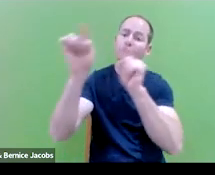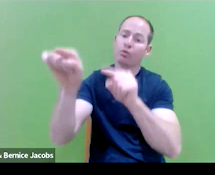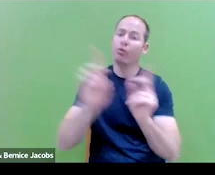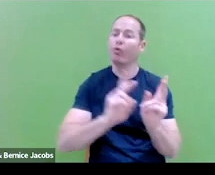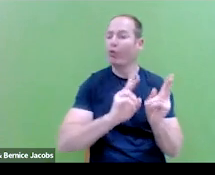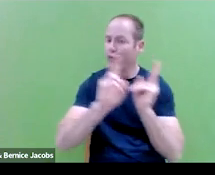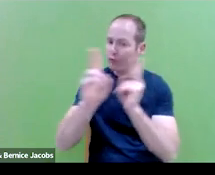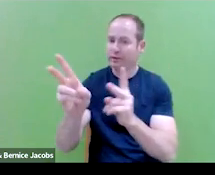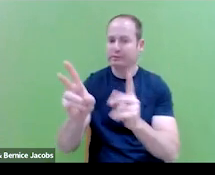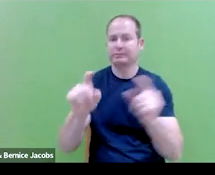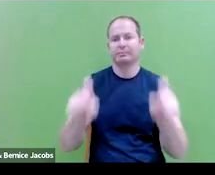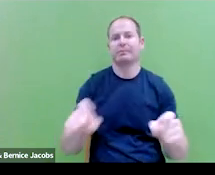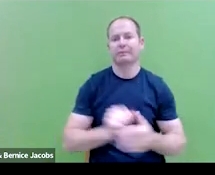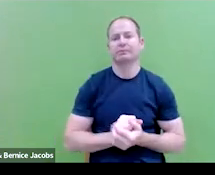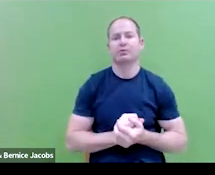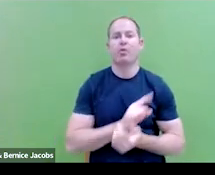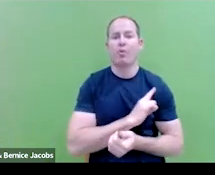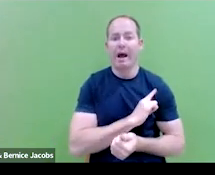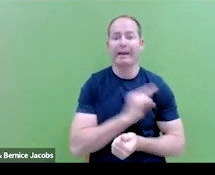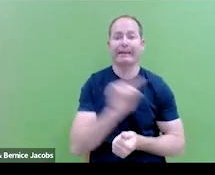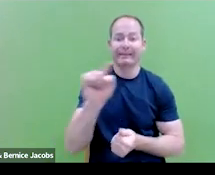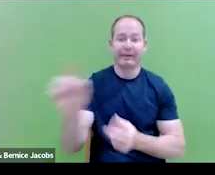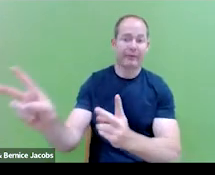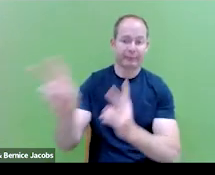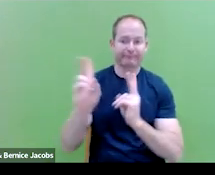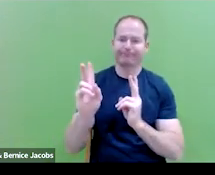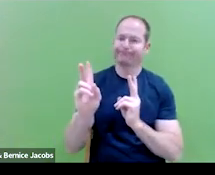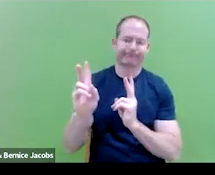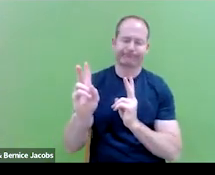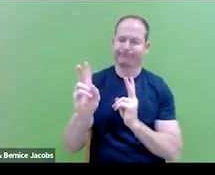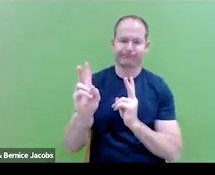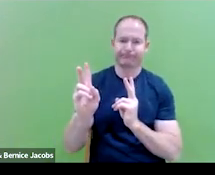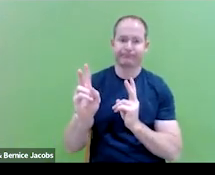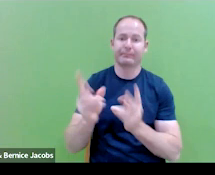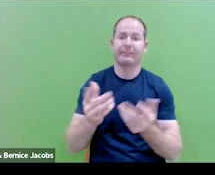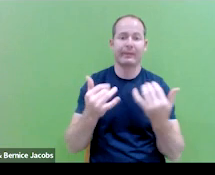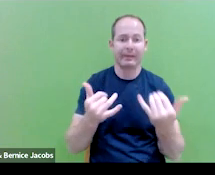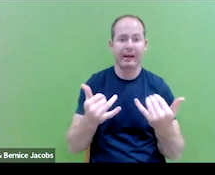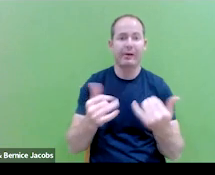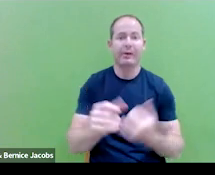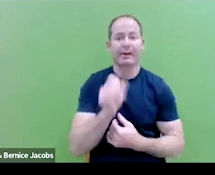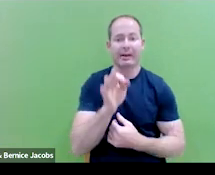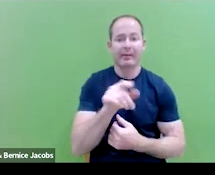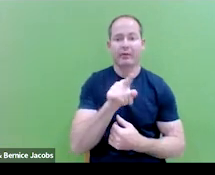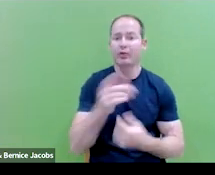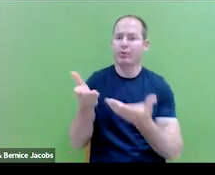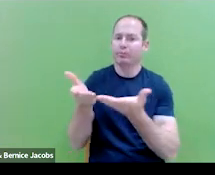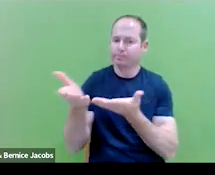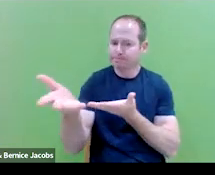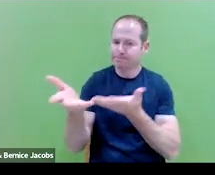patience and open-mindedness is necessary, because talking again as a person with a visual